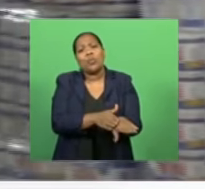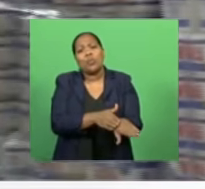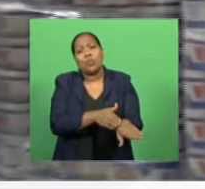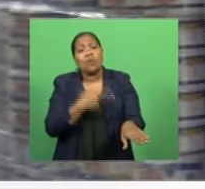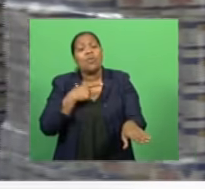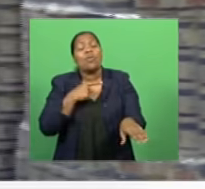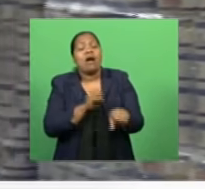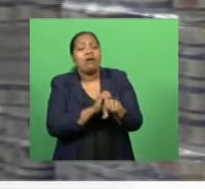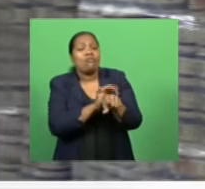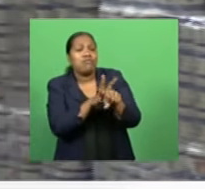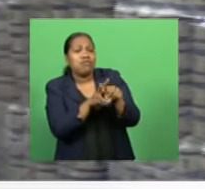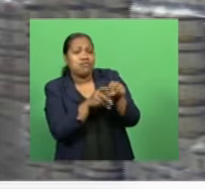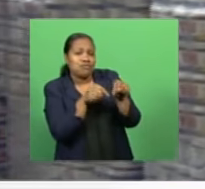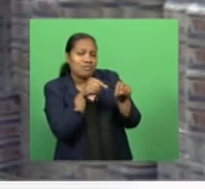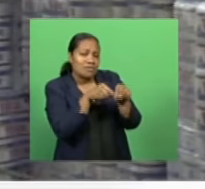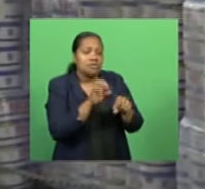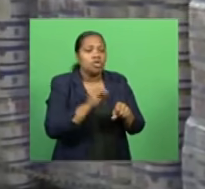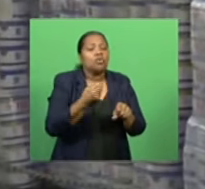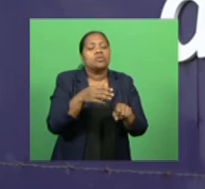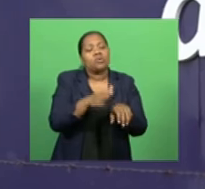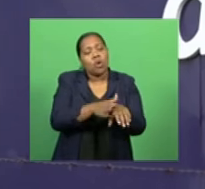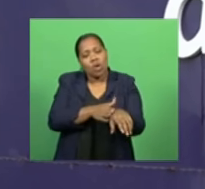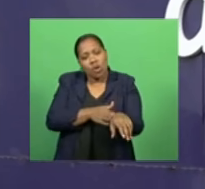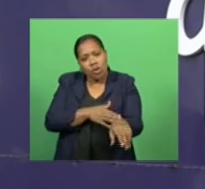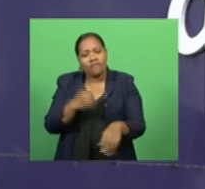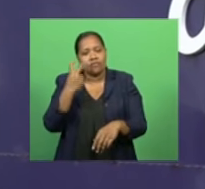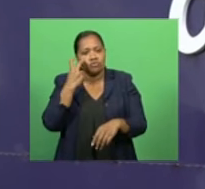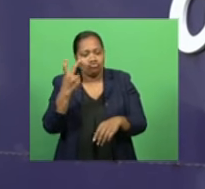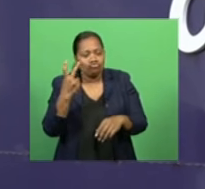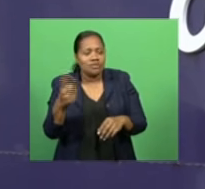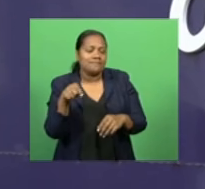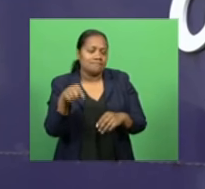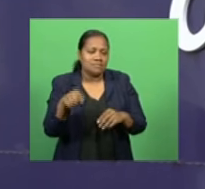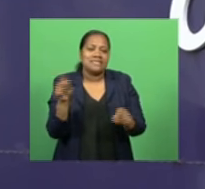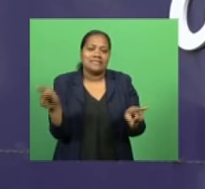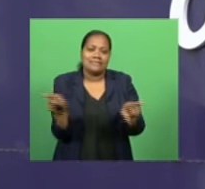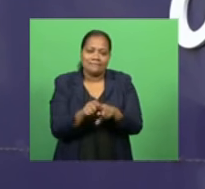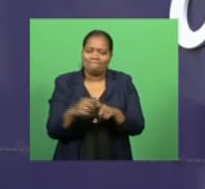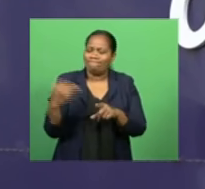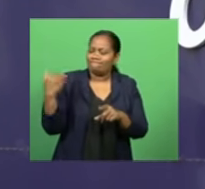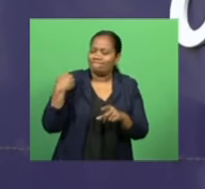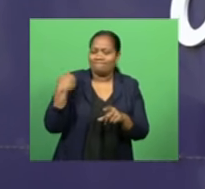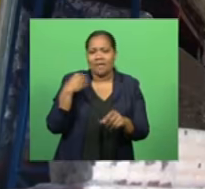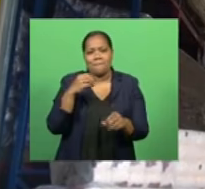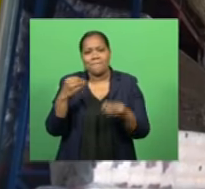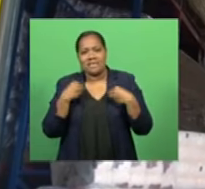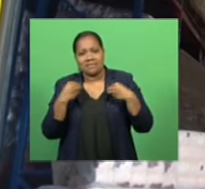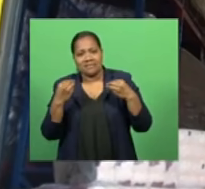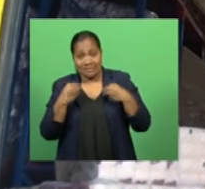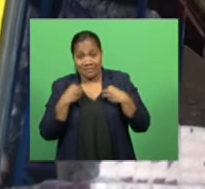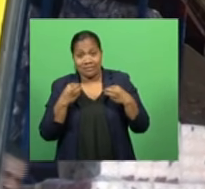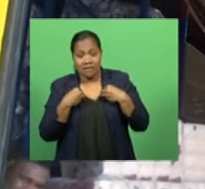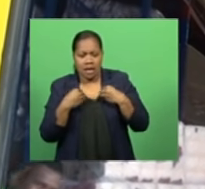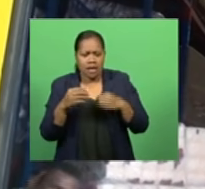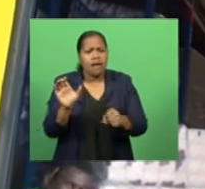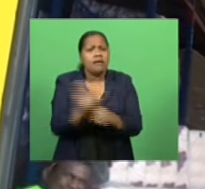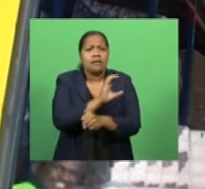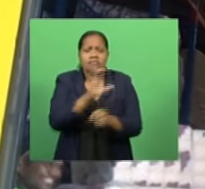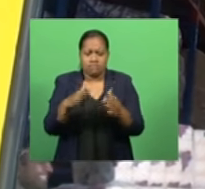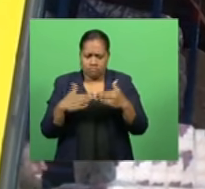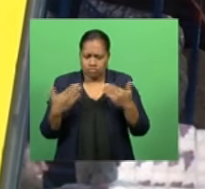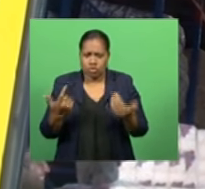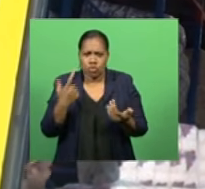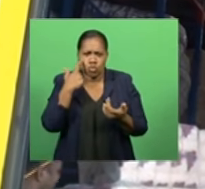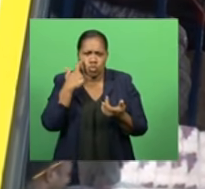the slowdown of the tourism industry due to the virus is impacting the business to some extent. However, the company is trying to make do